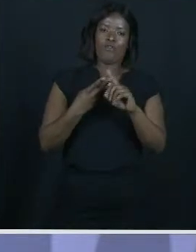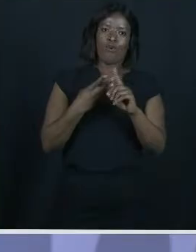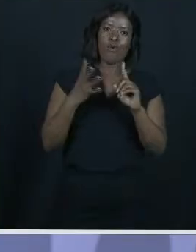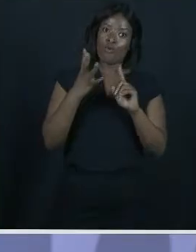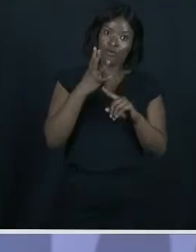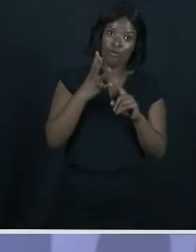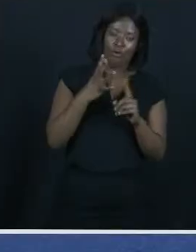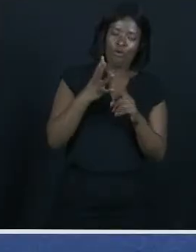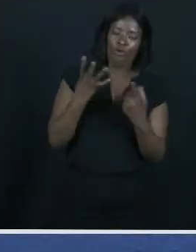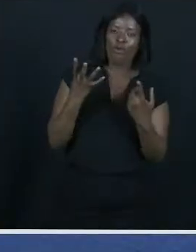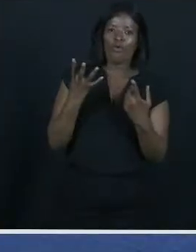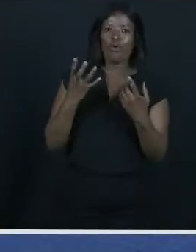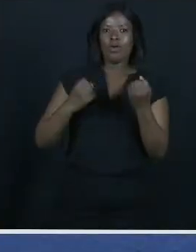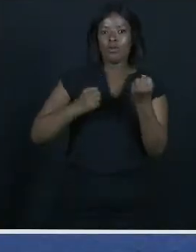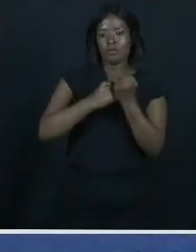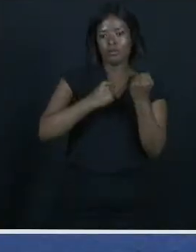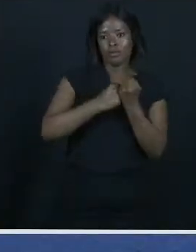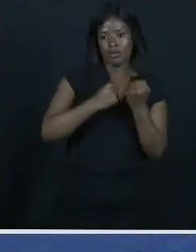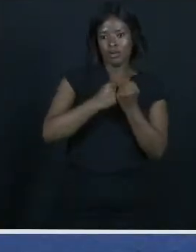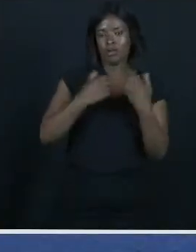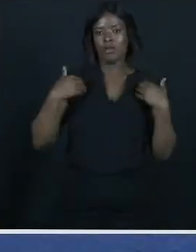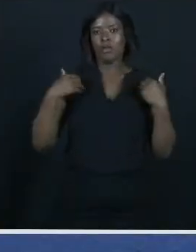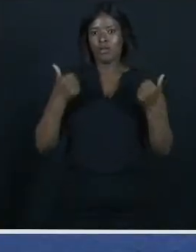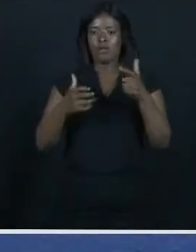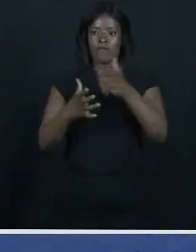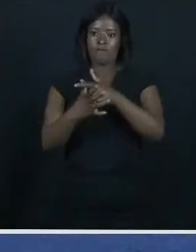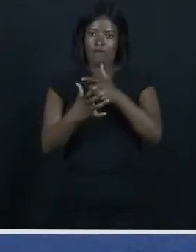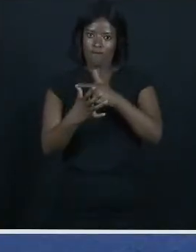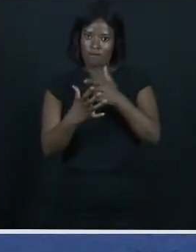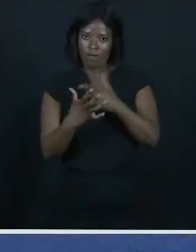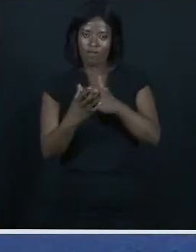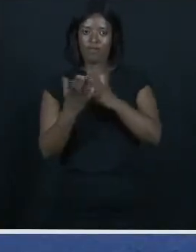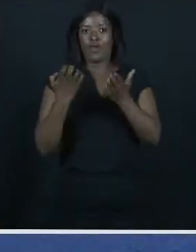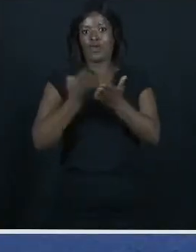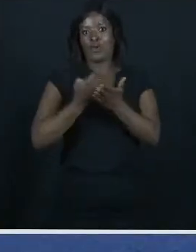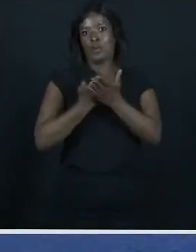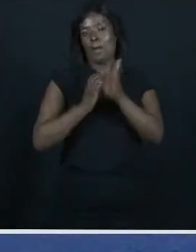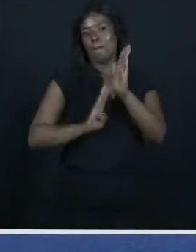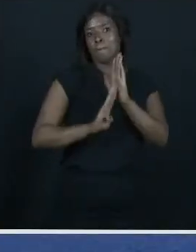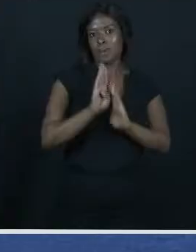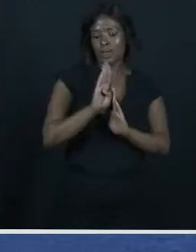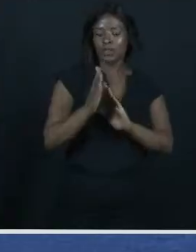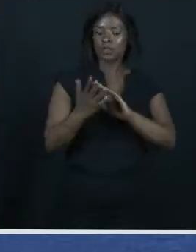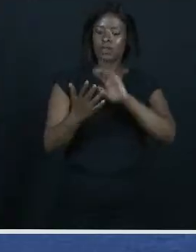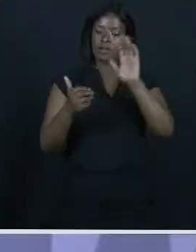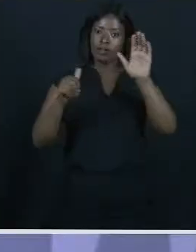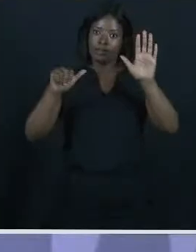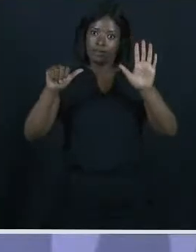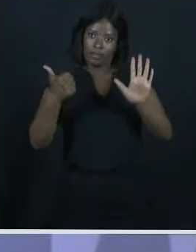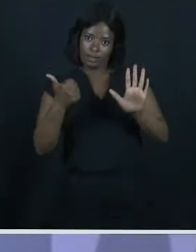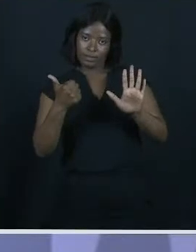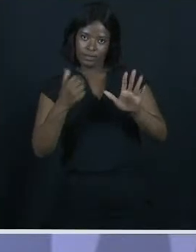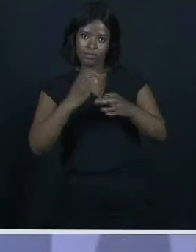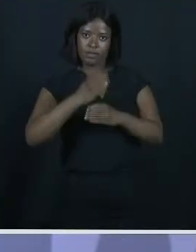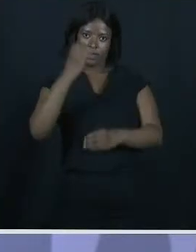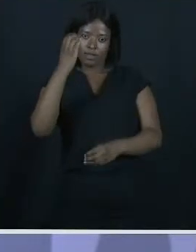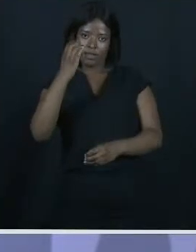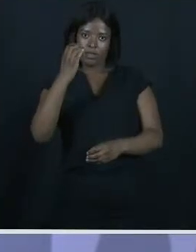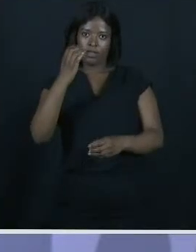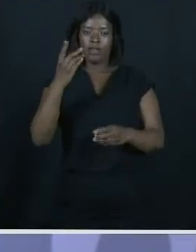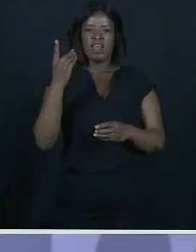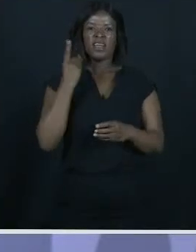the support and healing pillar. Pillar 5, economic empowerment. And Pillar 6 is the research,